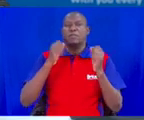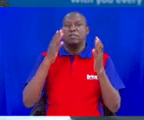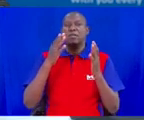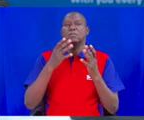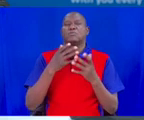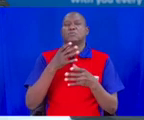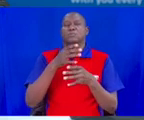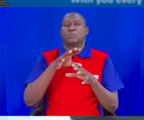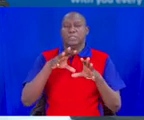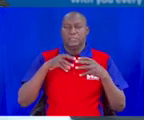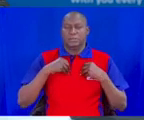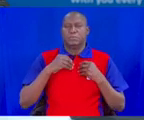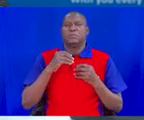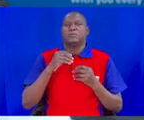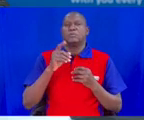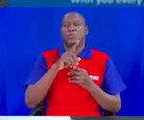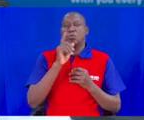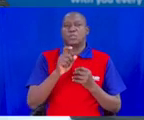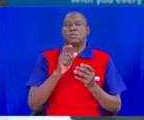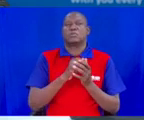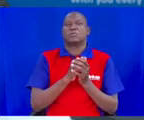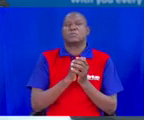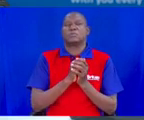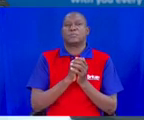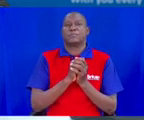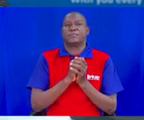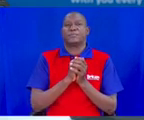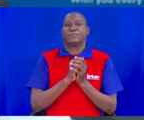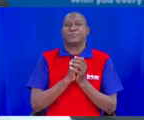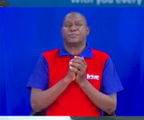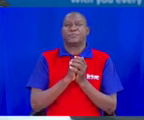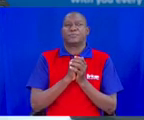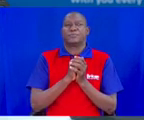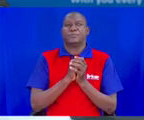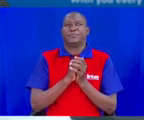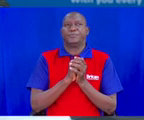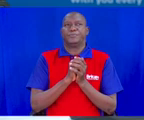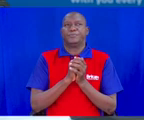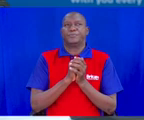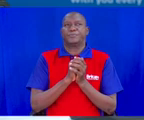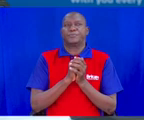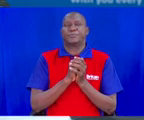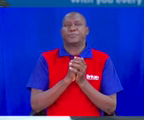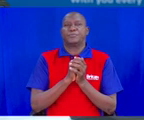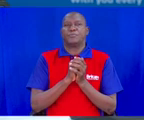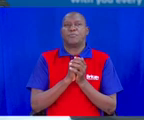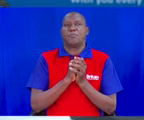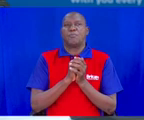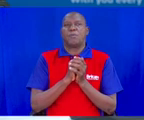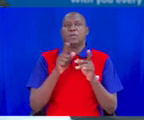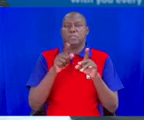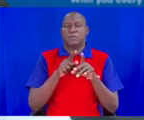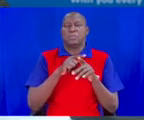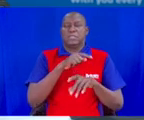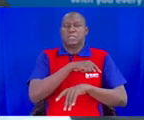questions by Paul Moriah and by Penina, and perhaps the Chief Investment Officer